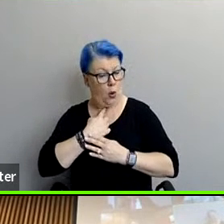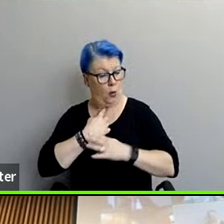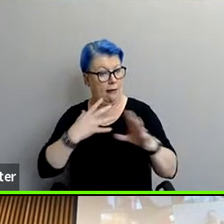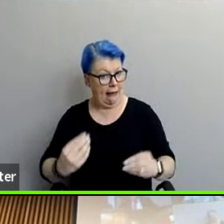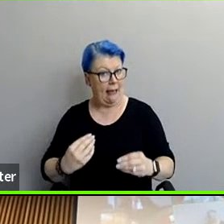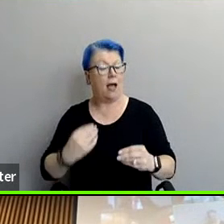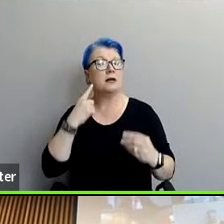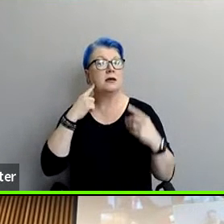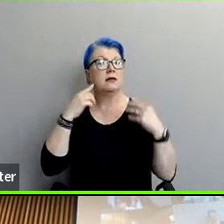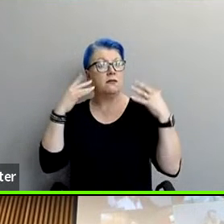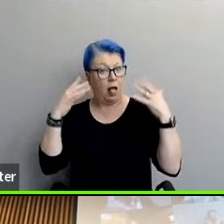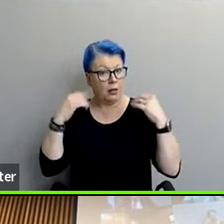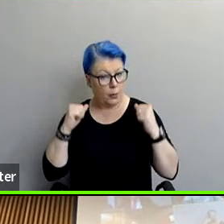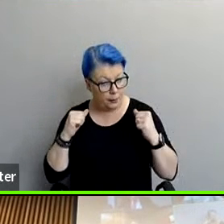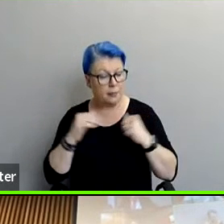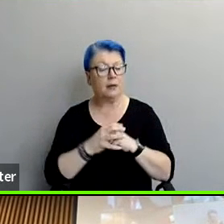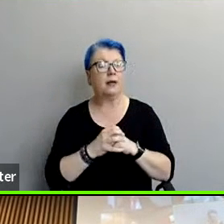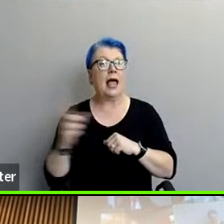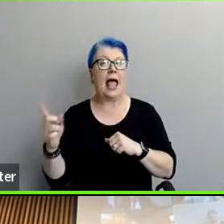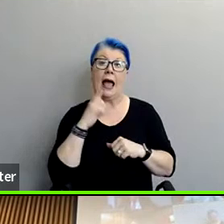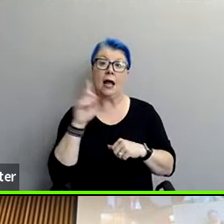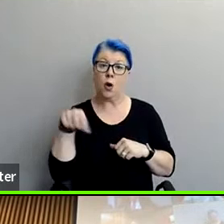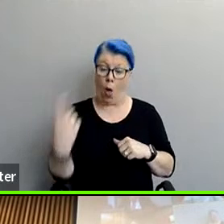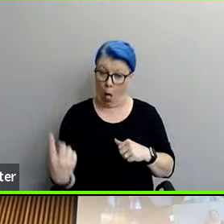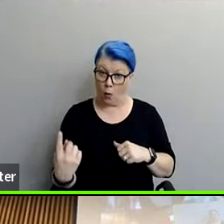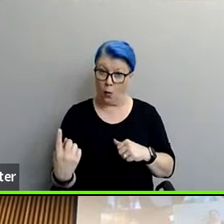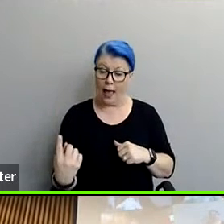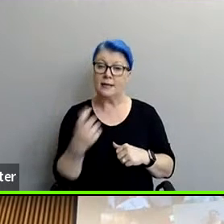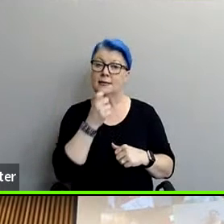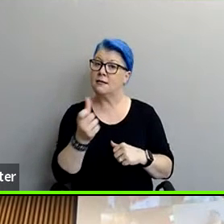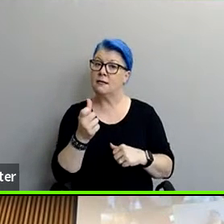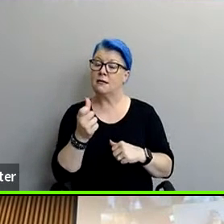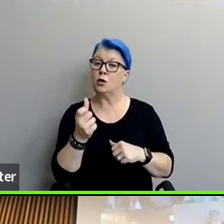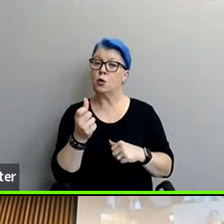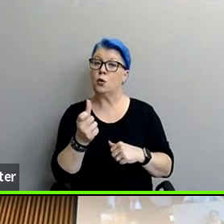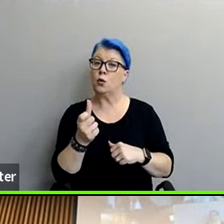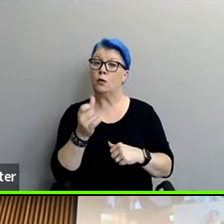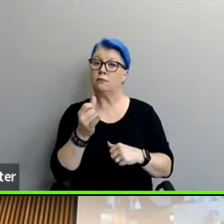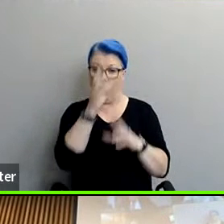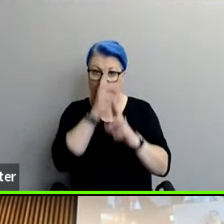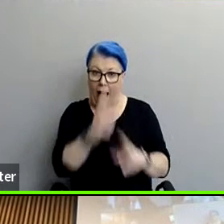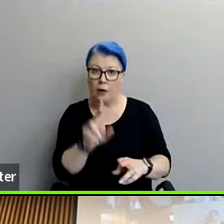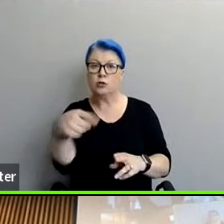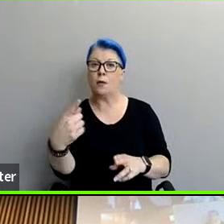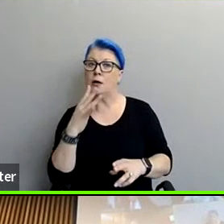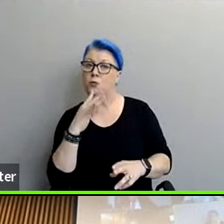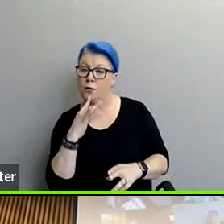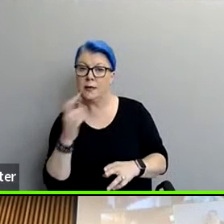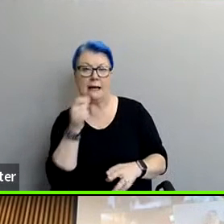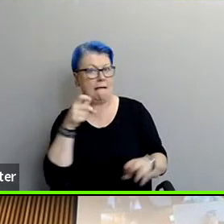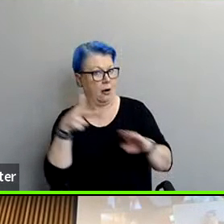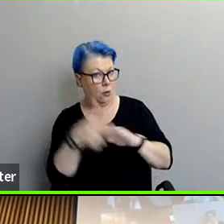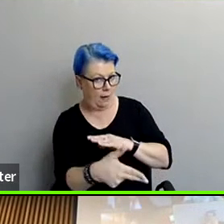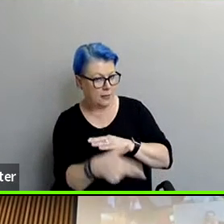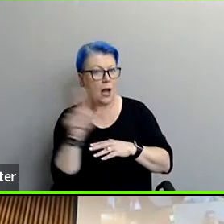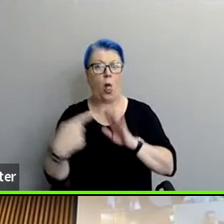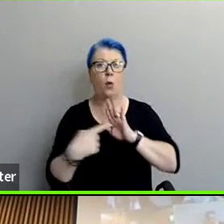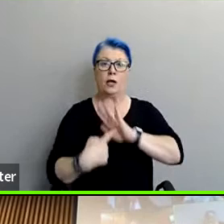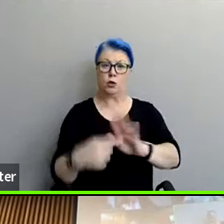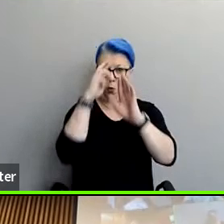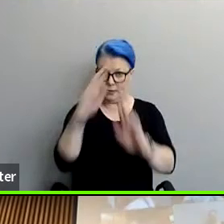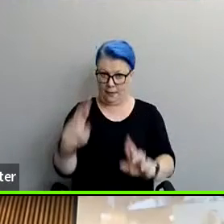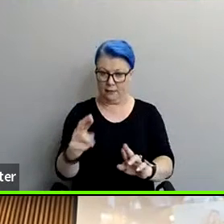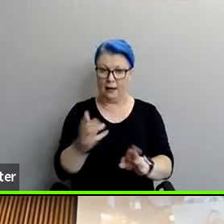others finish speaking before speaking, avoid interruptions, and be respectful and polite. We will not